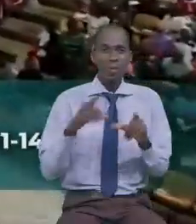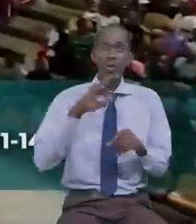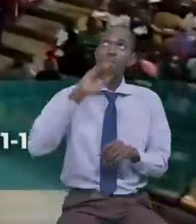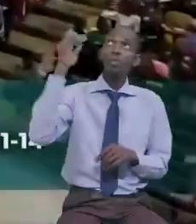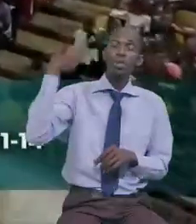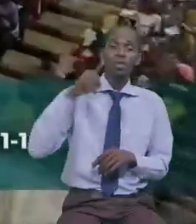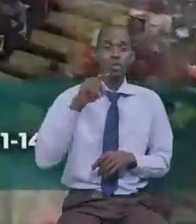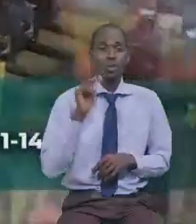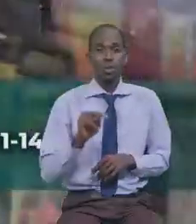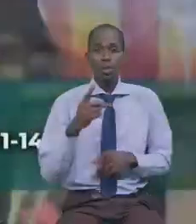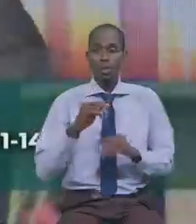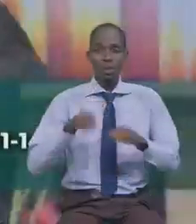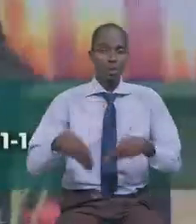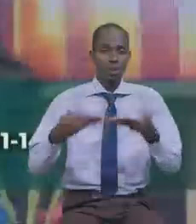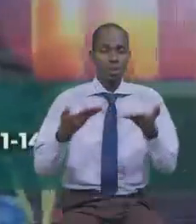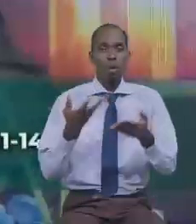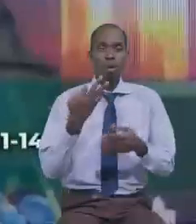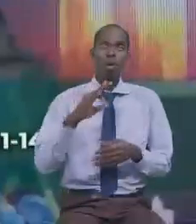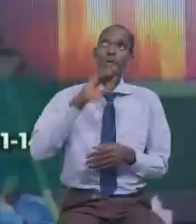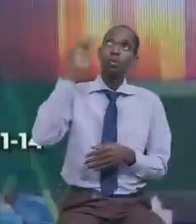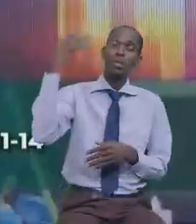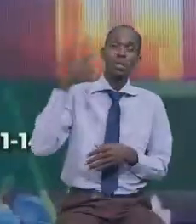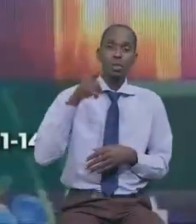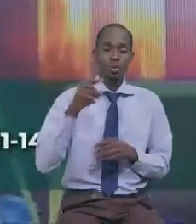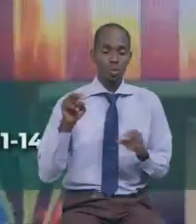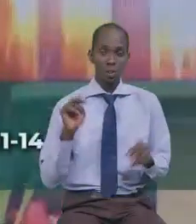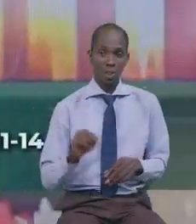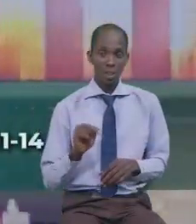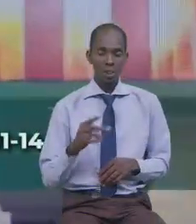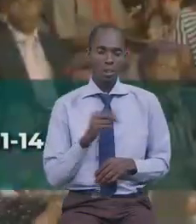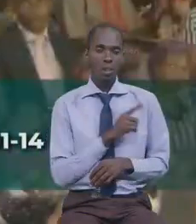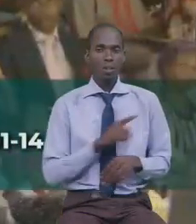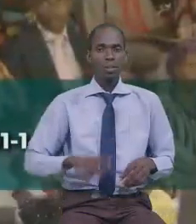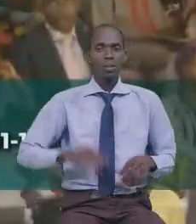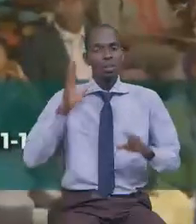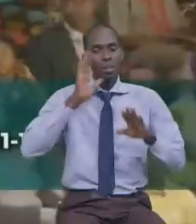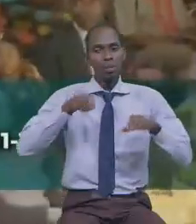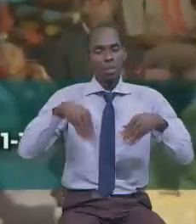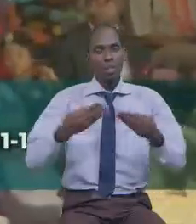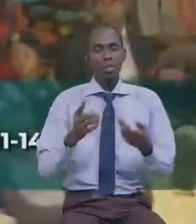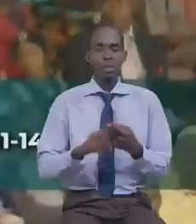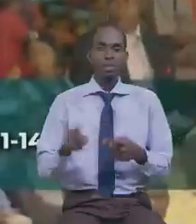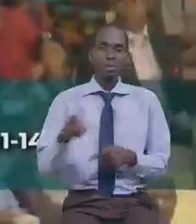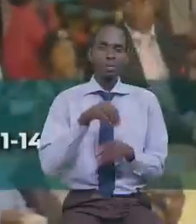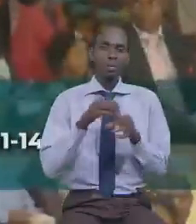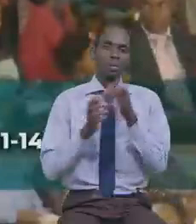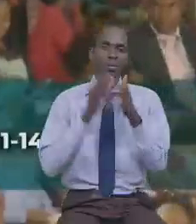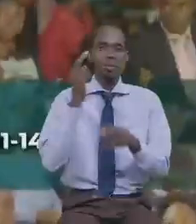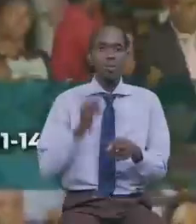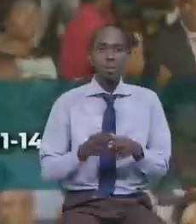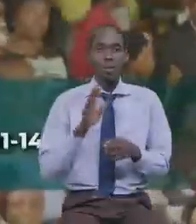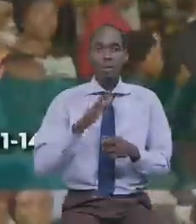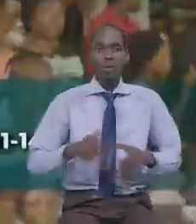supply of grace you need, the Lord will grant unto you. Your life